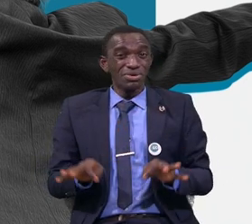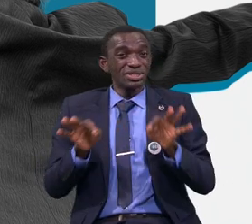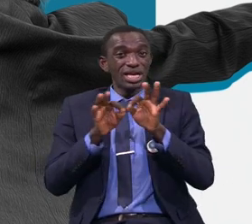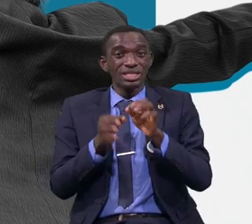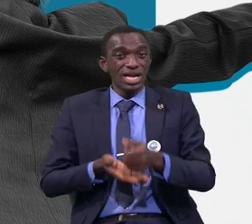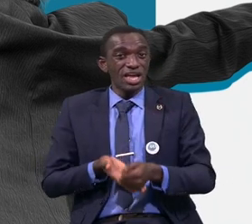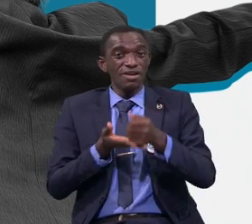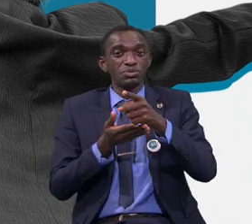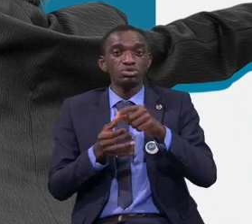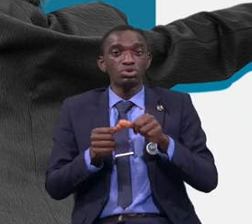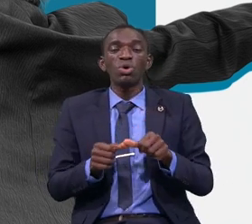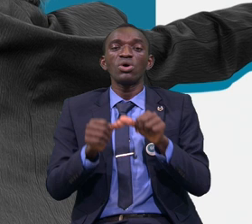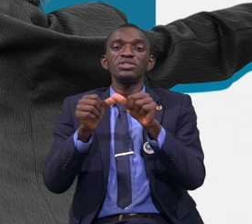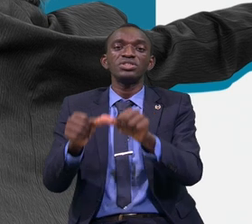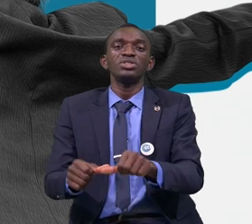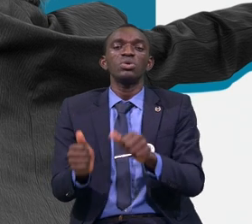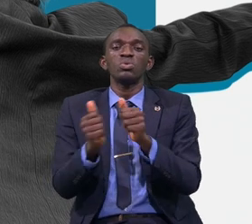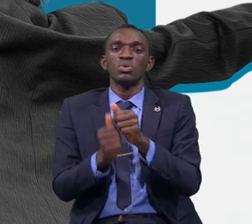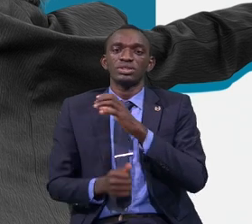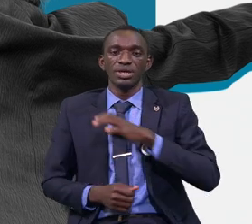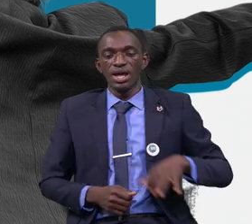to continue with the Lord.